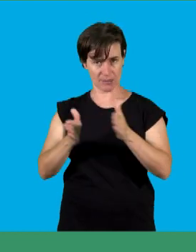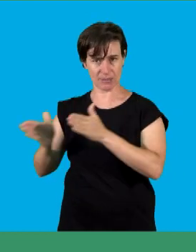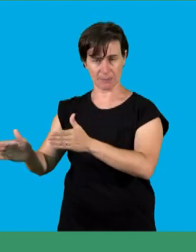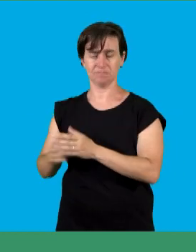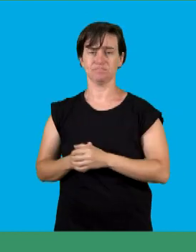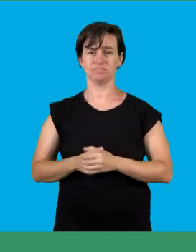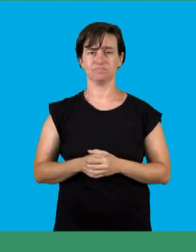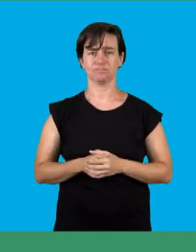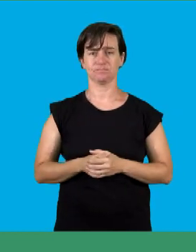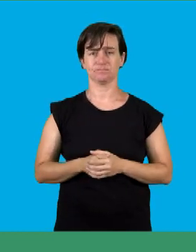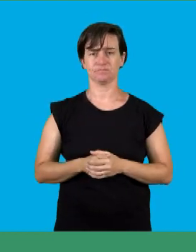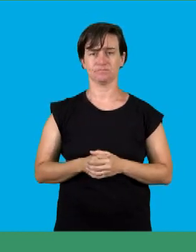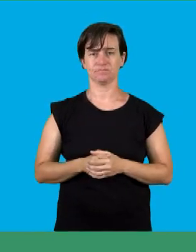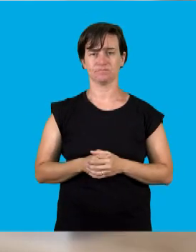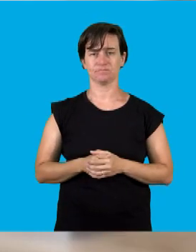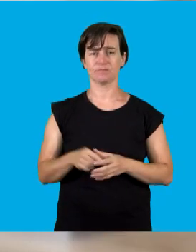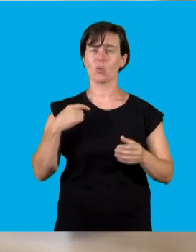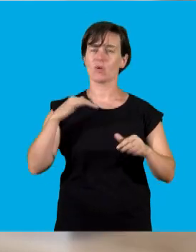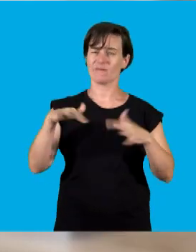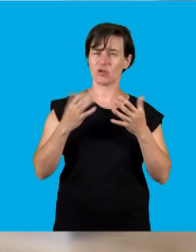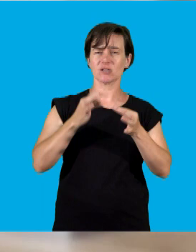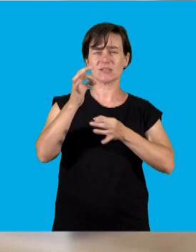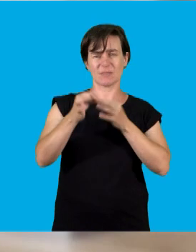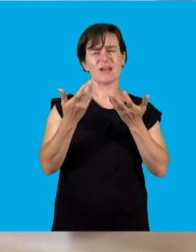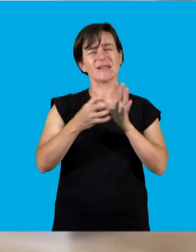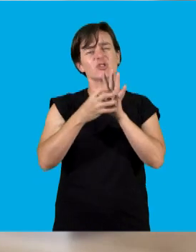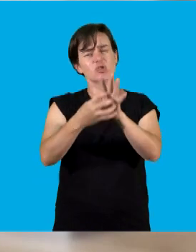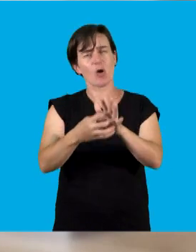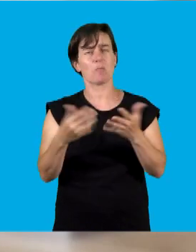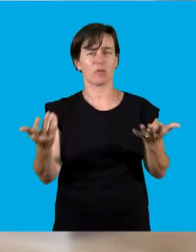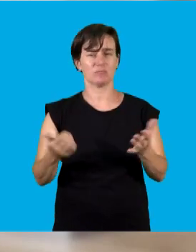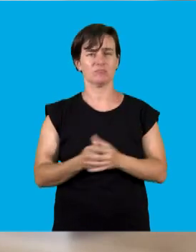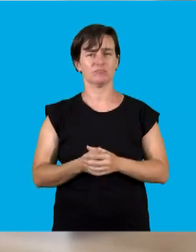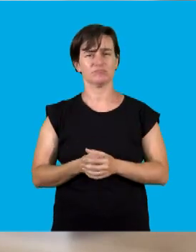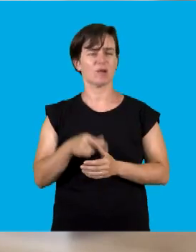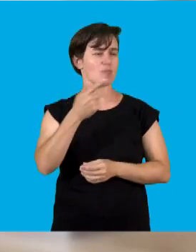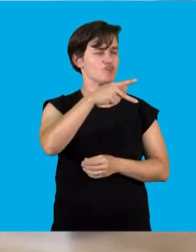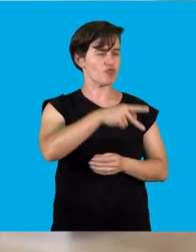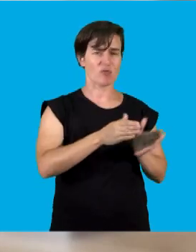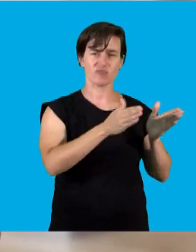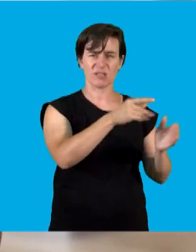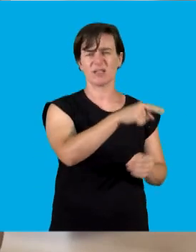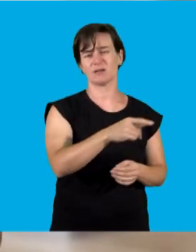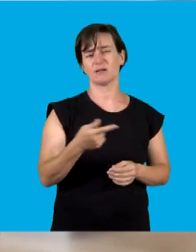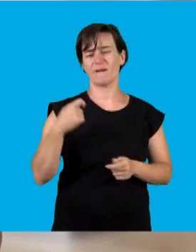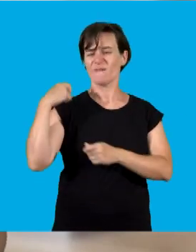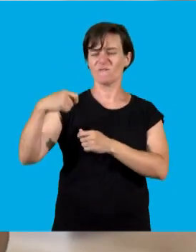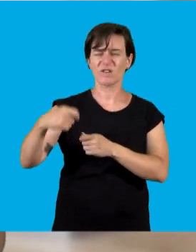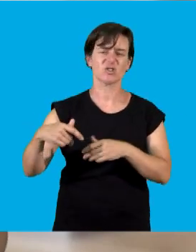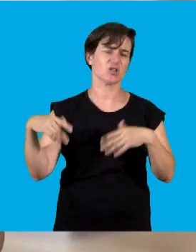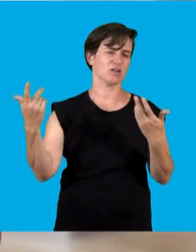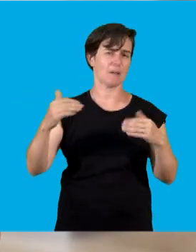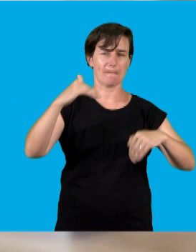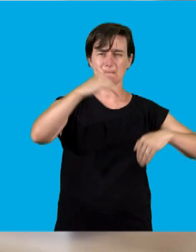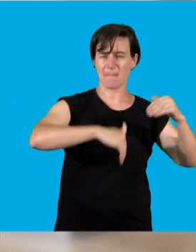statements. During our lesson, we did talk about the examples, what are the examples that you find under the primary sector, your fishing, your